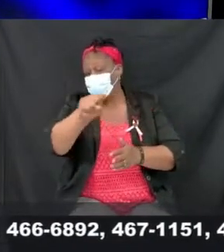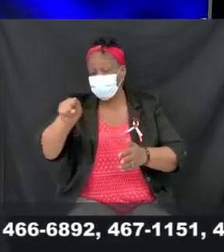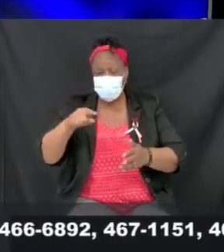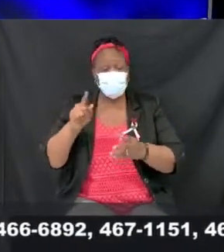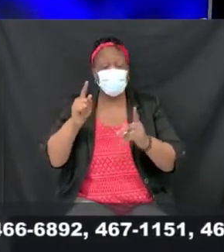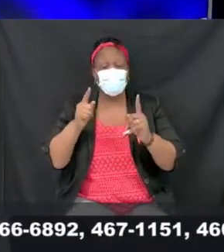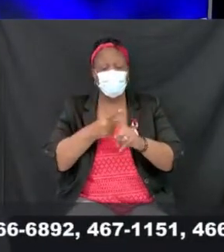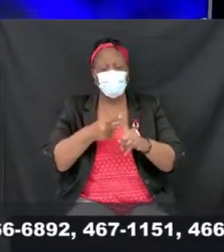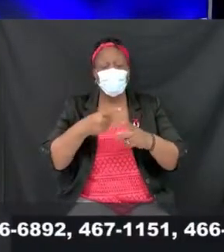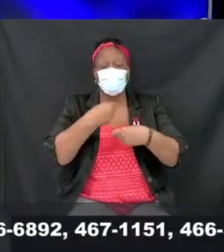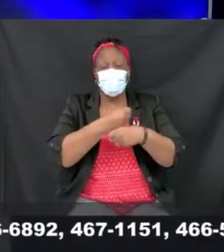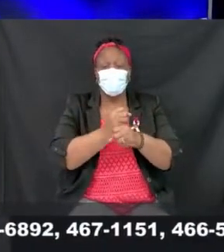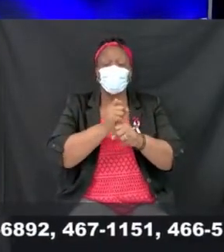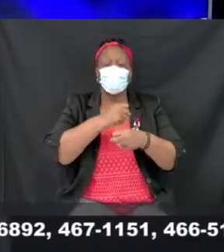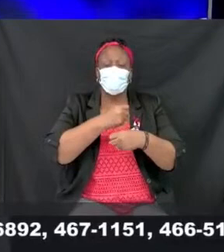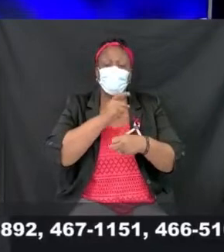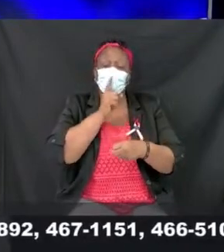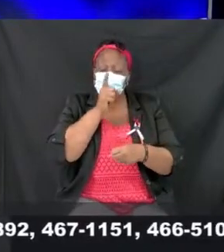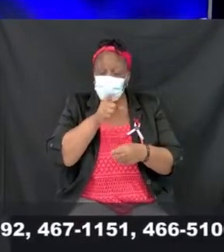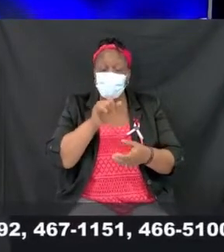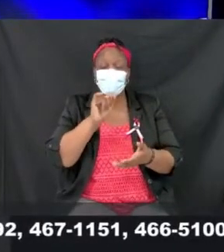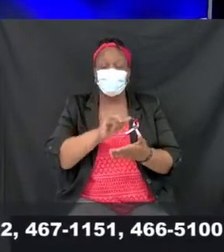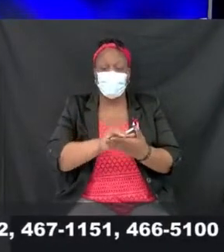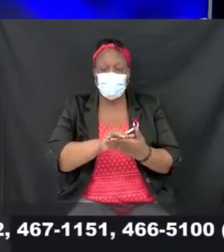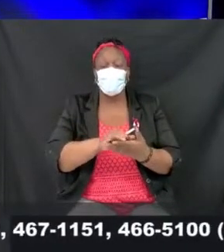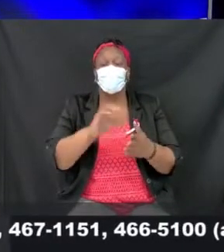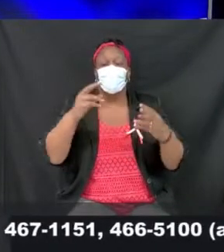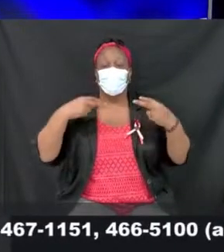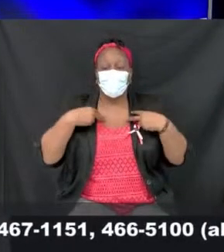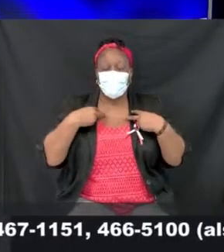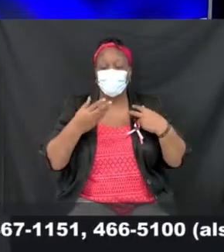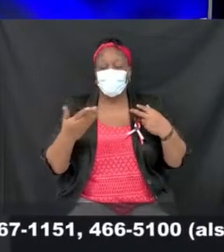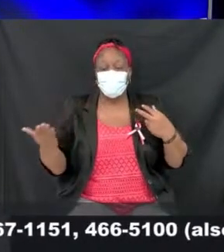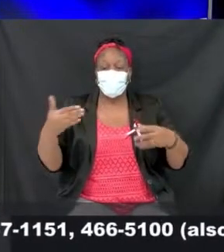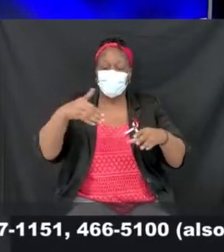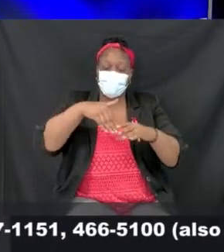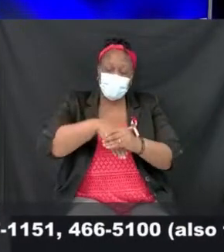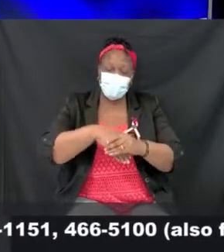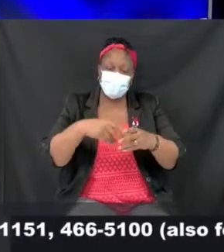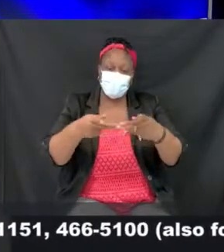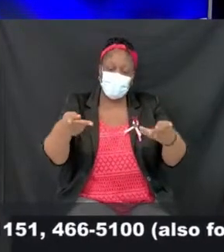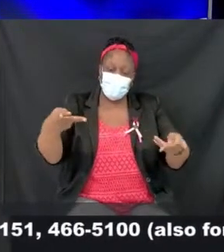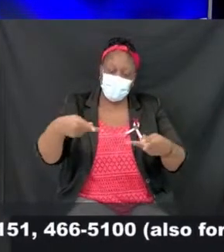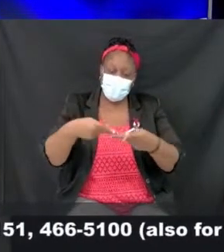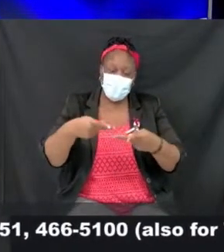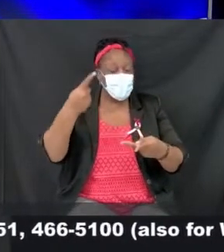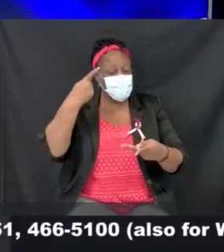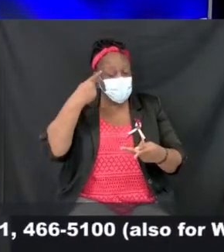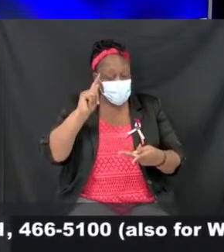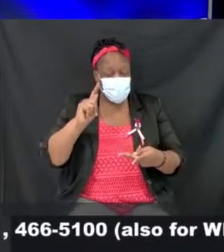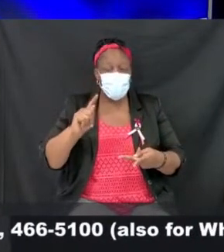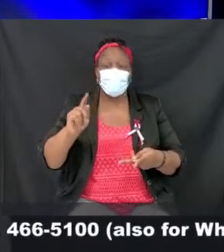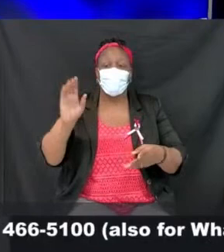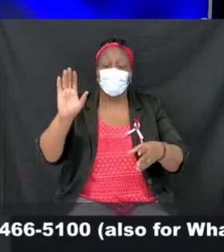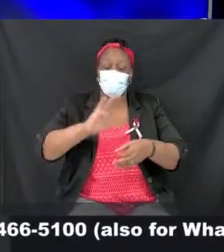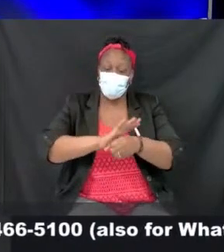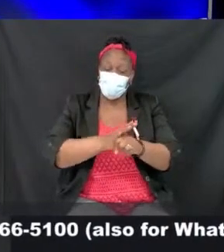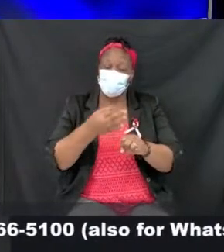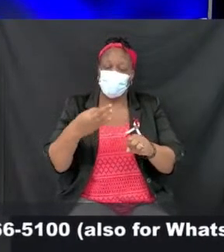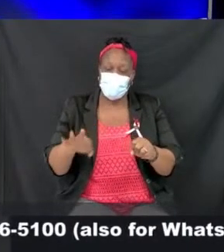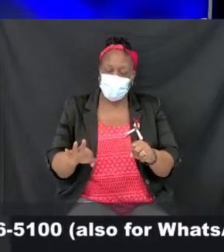is COVID-19 compliant, so that we can further expand the range and size